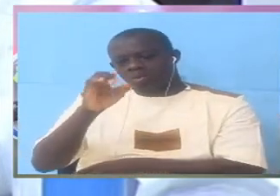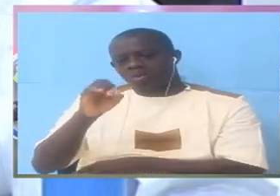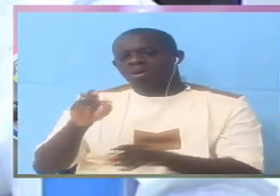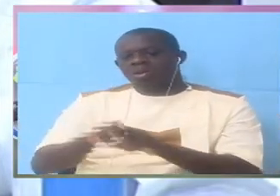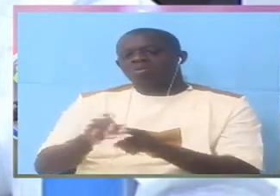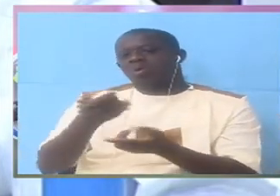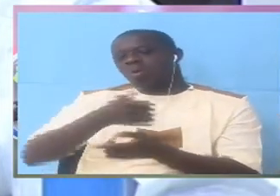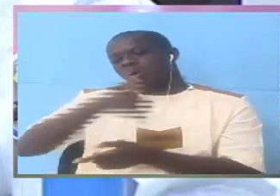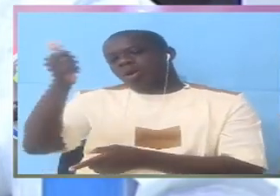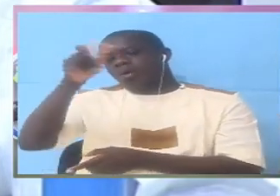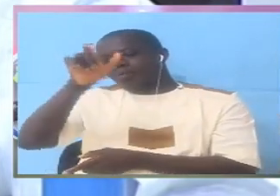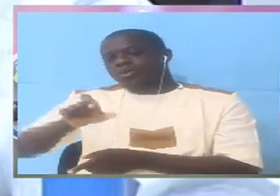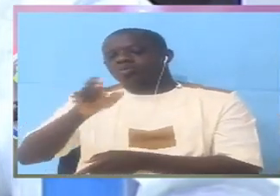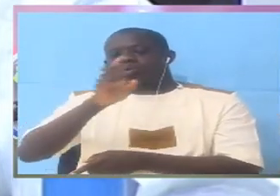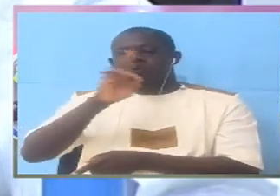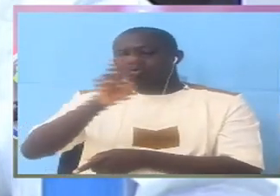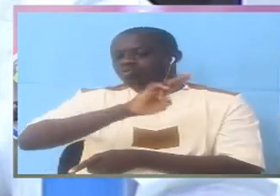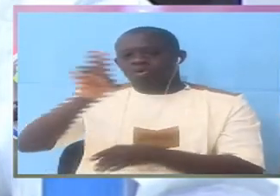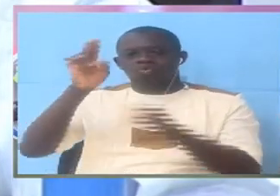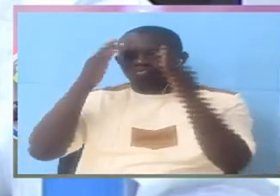others unknown persons.